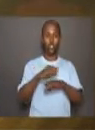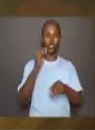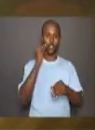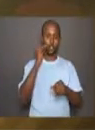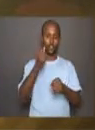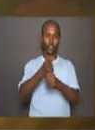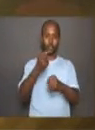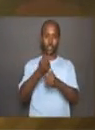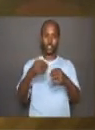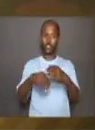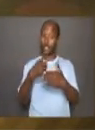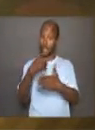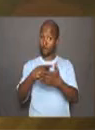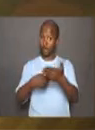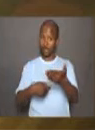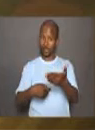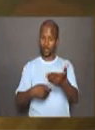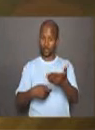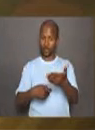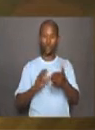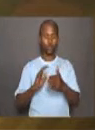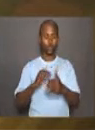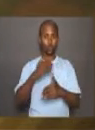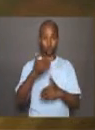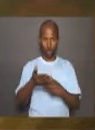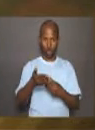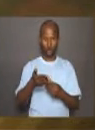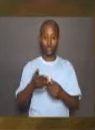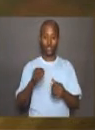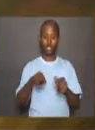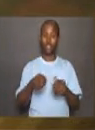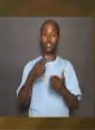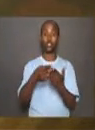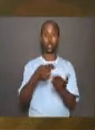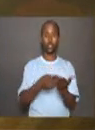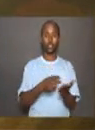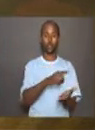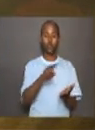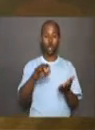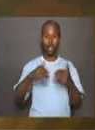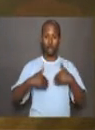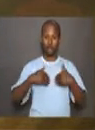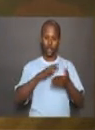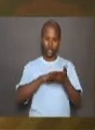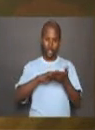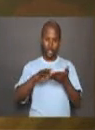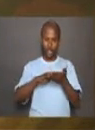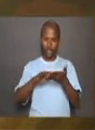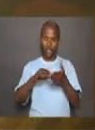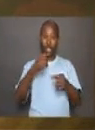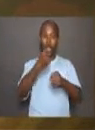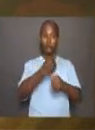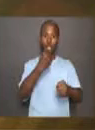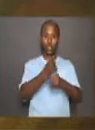estate expenses. So far, in this unit, we have studied